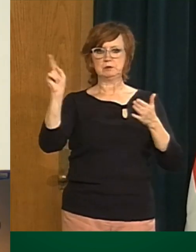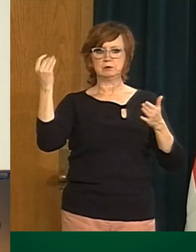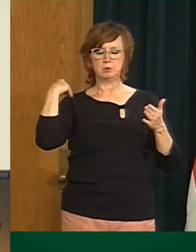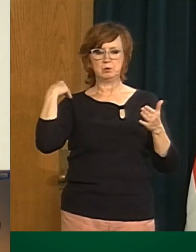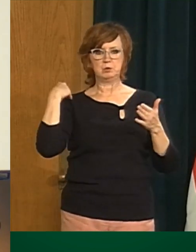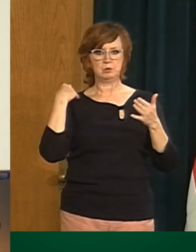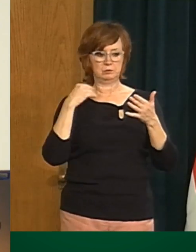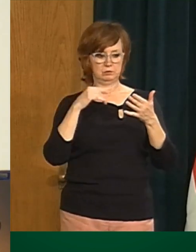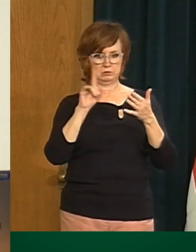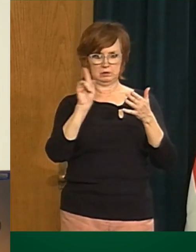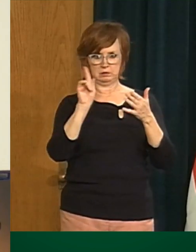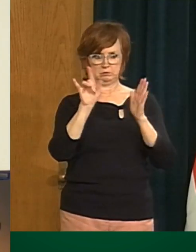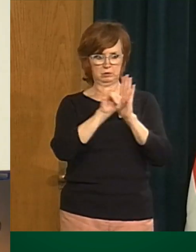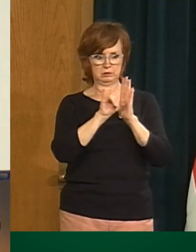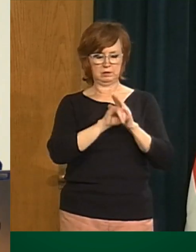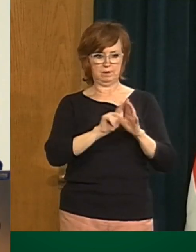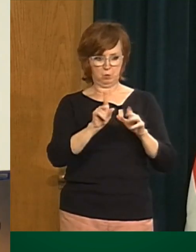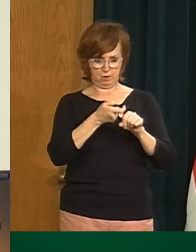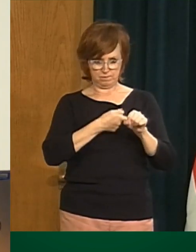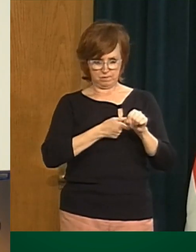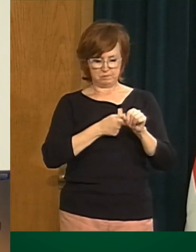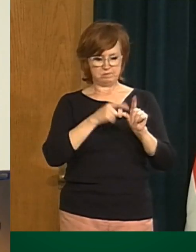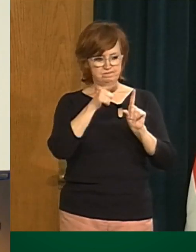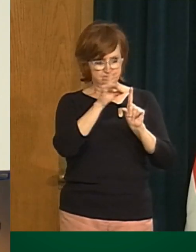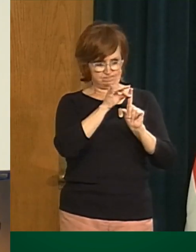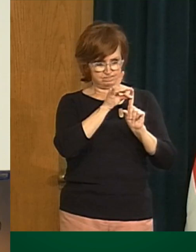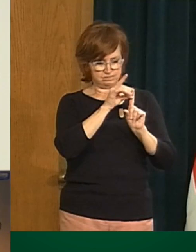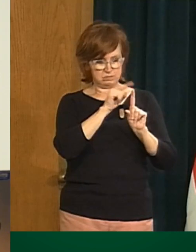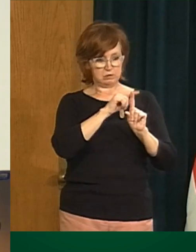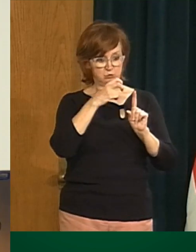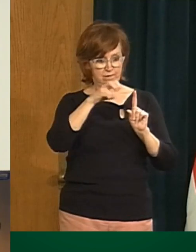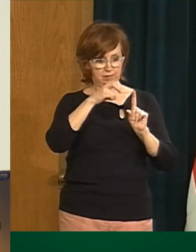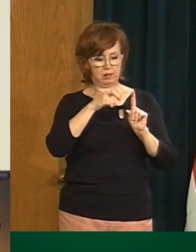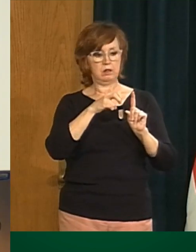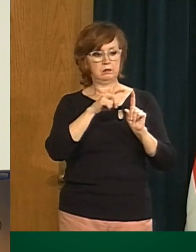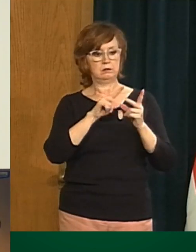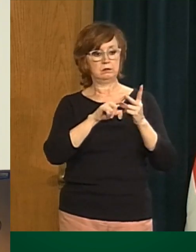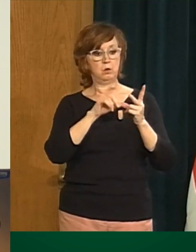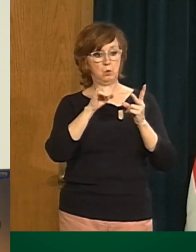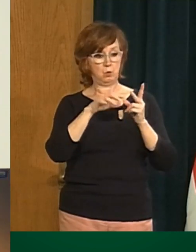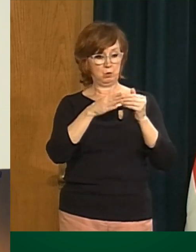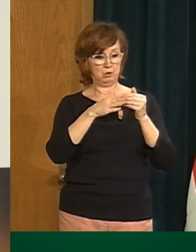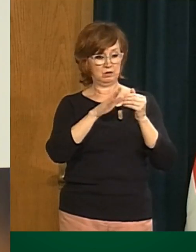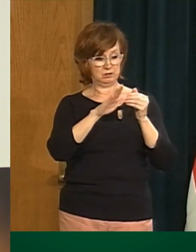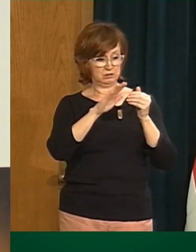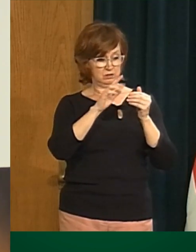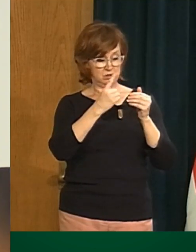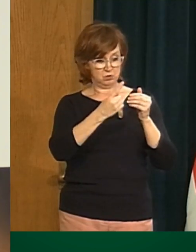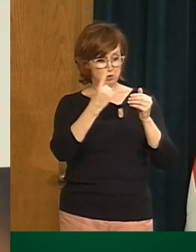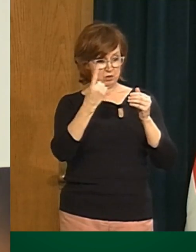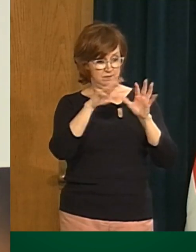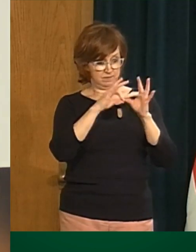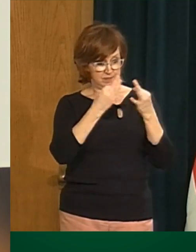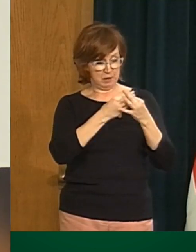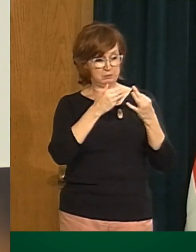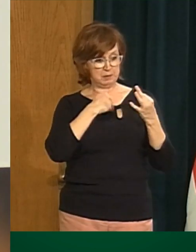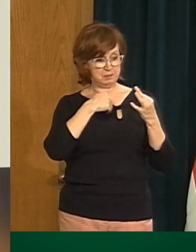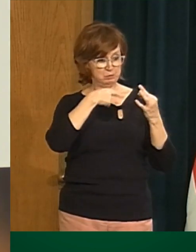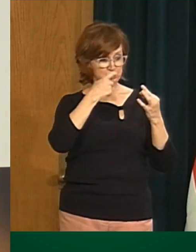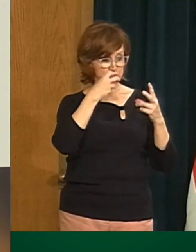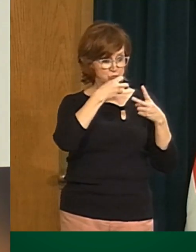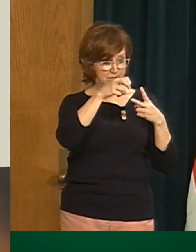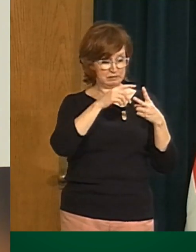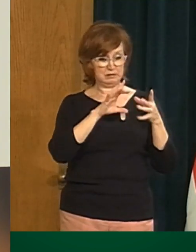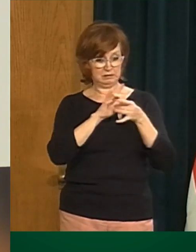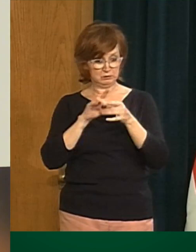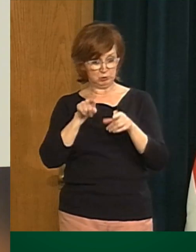case numbers, which on some days were pretty high, but the fact that because we could link them to people who had